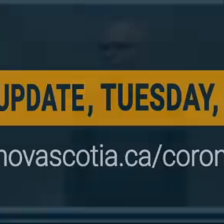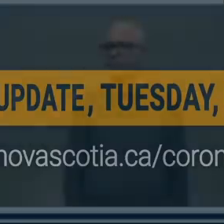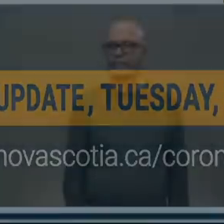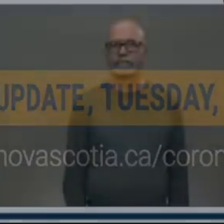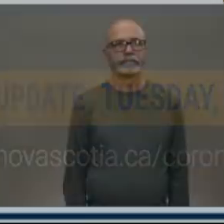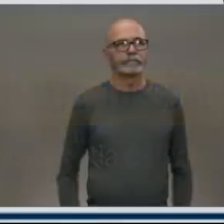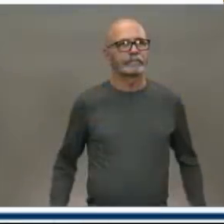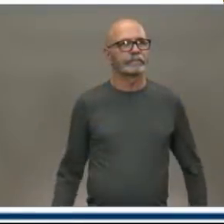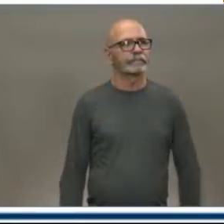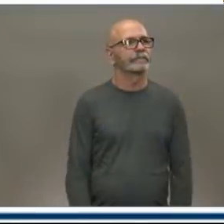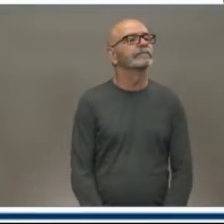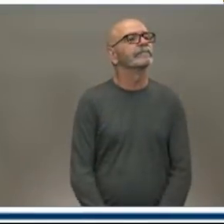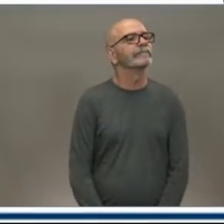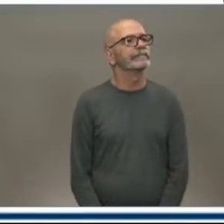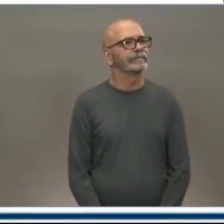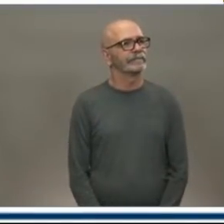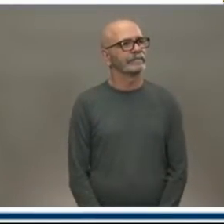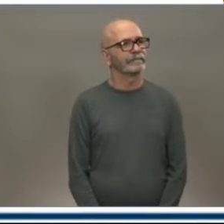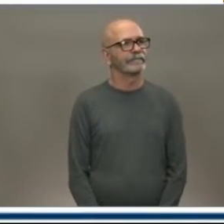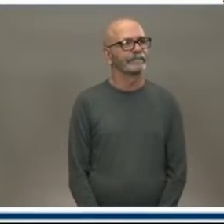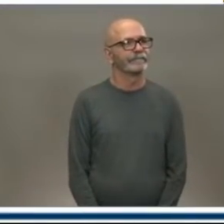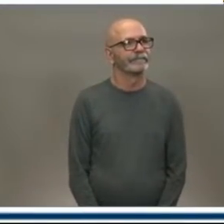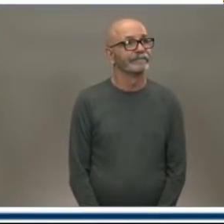bigger than you think.